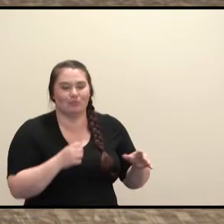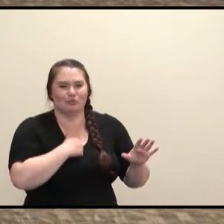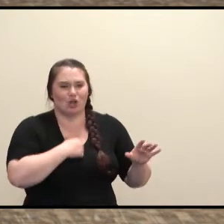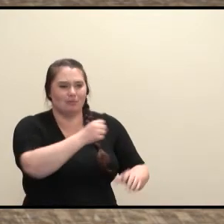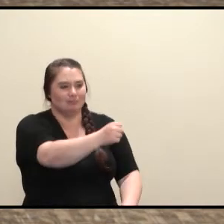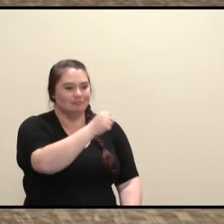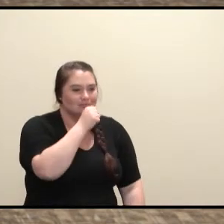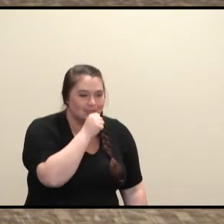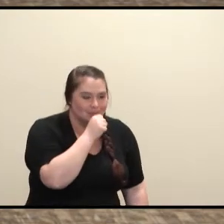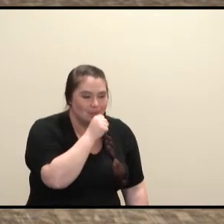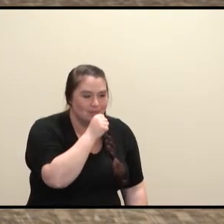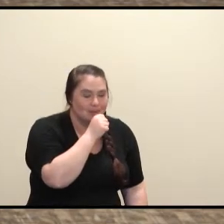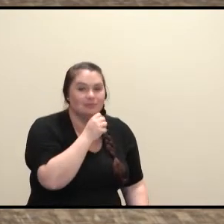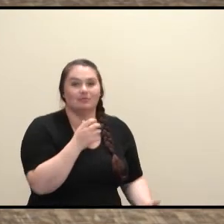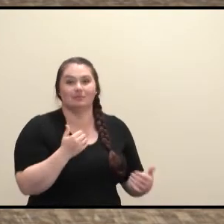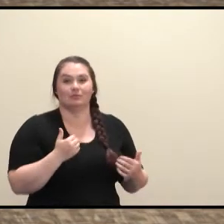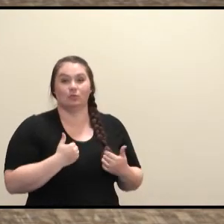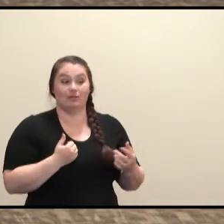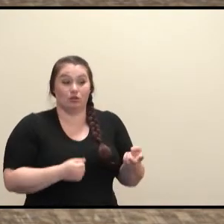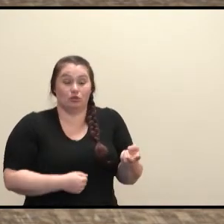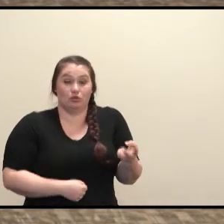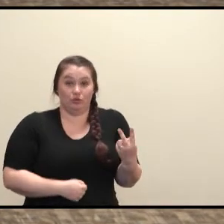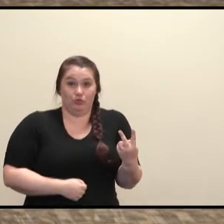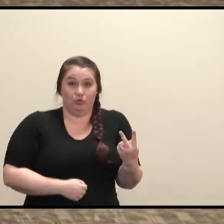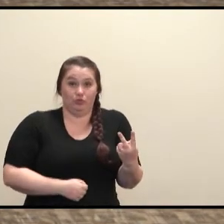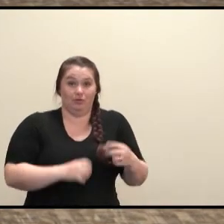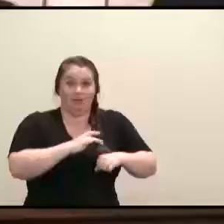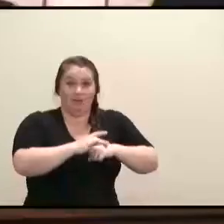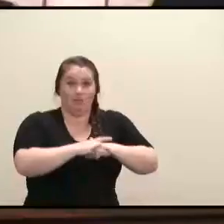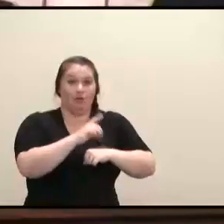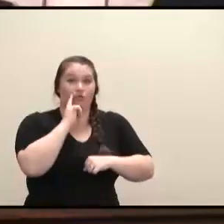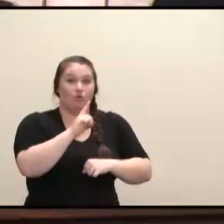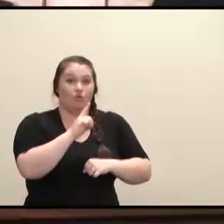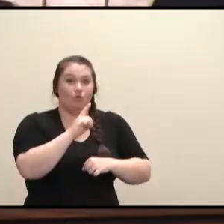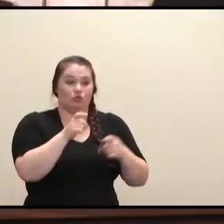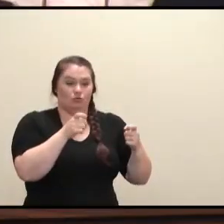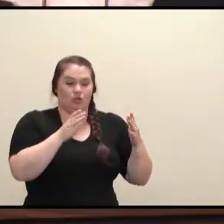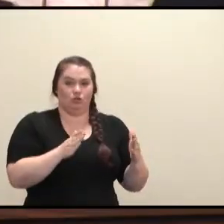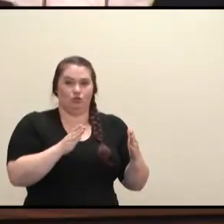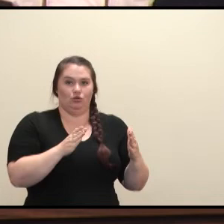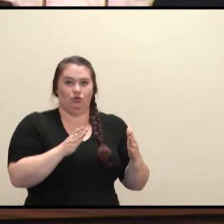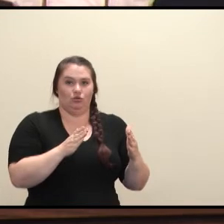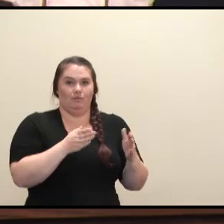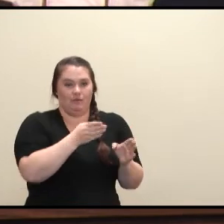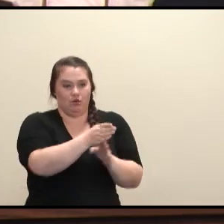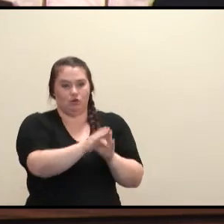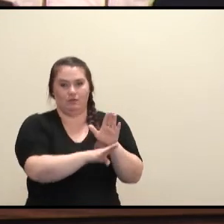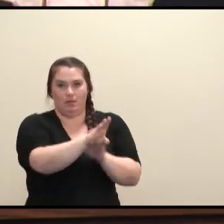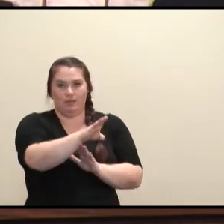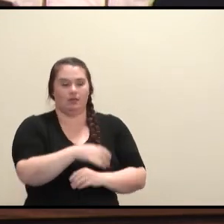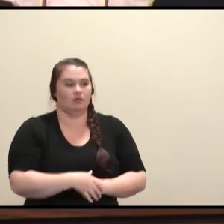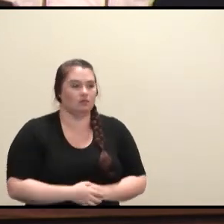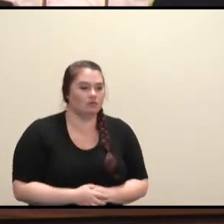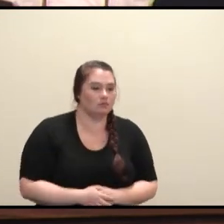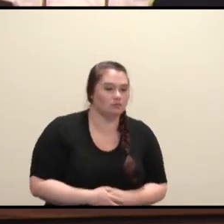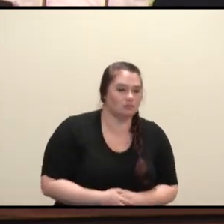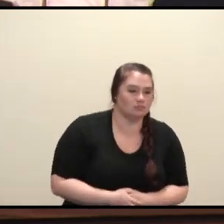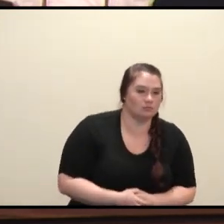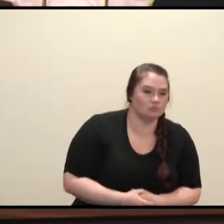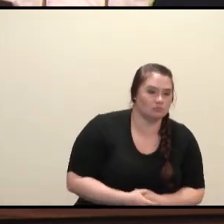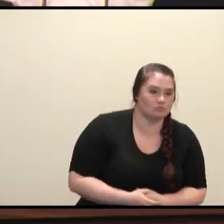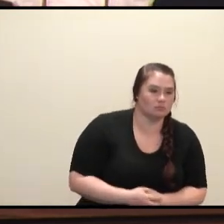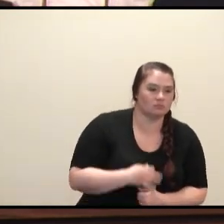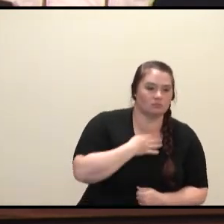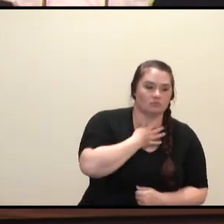2 positions listed for executive directors of curriculum and professional development at 2 different salaries. And I just